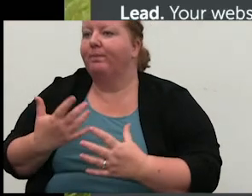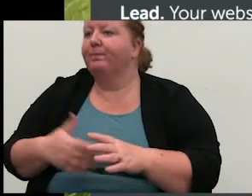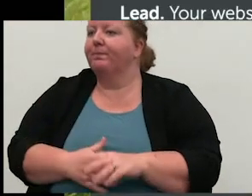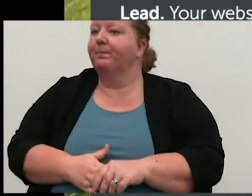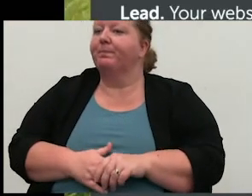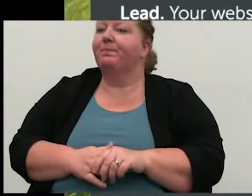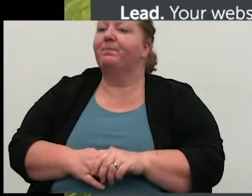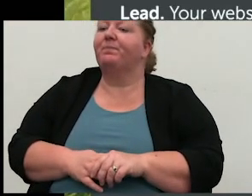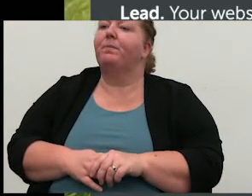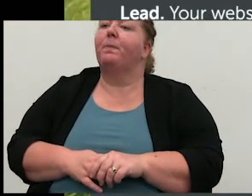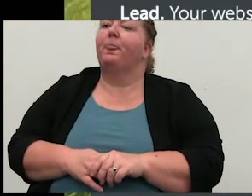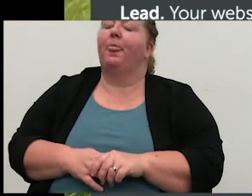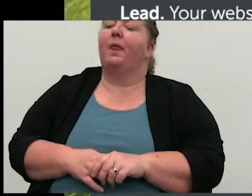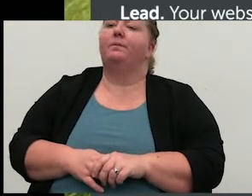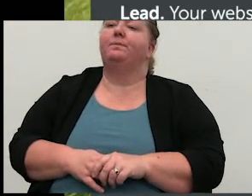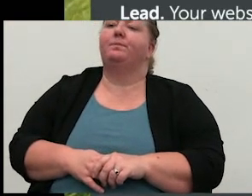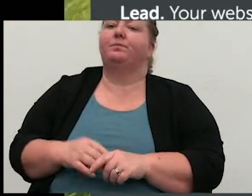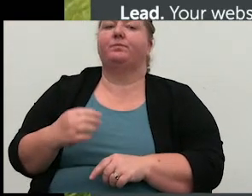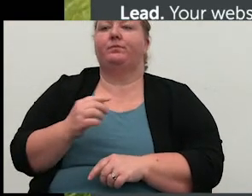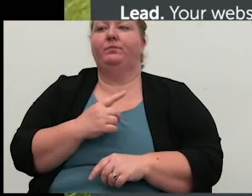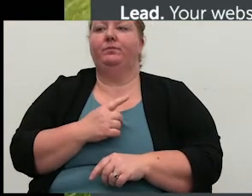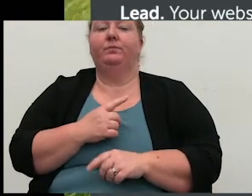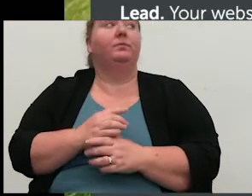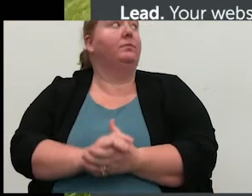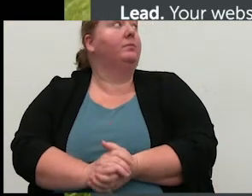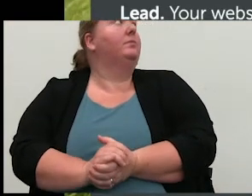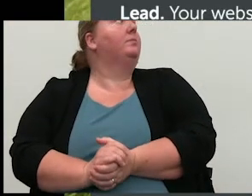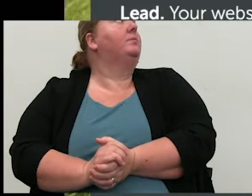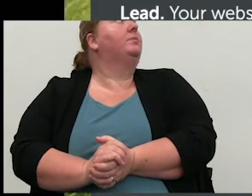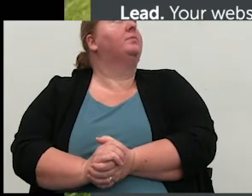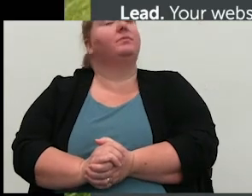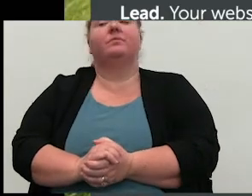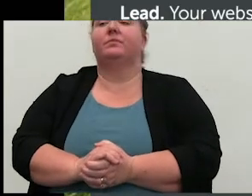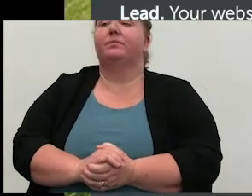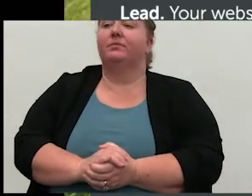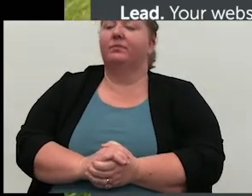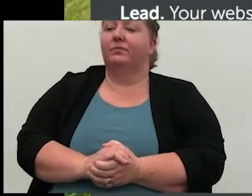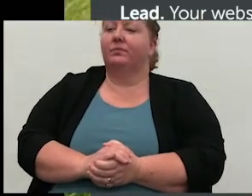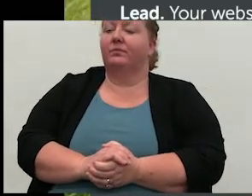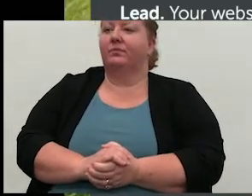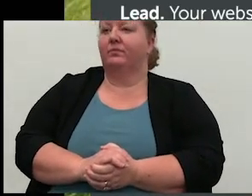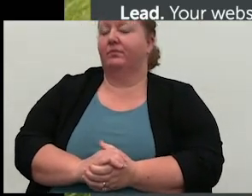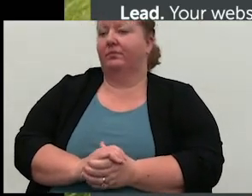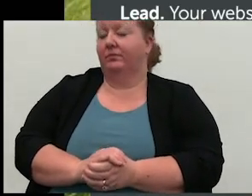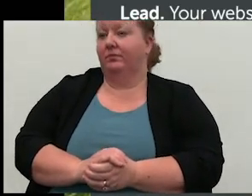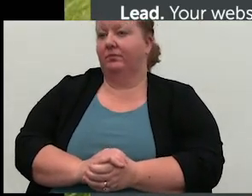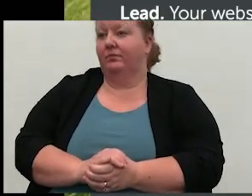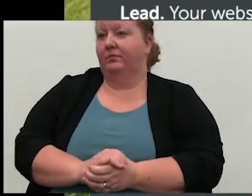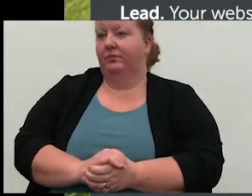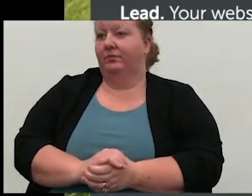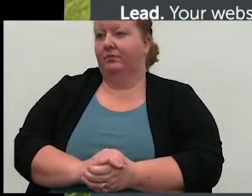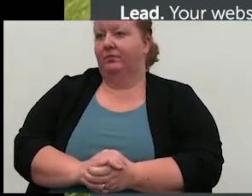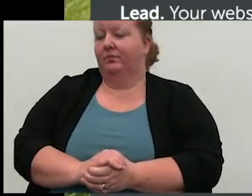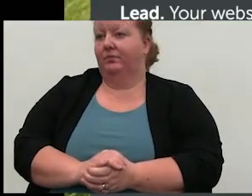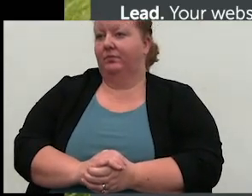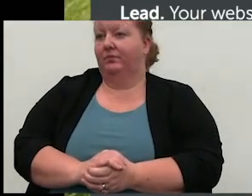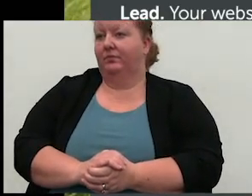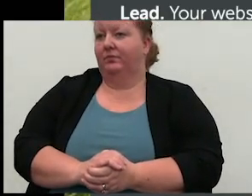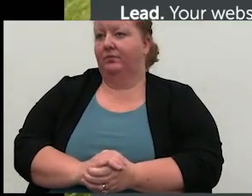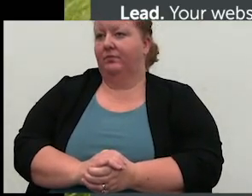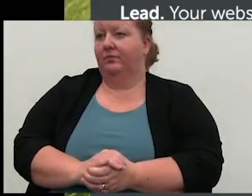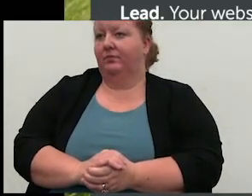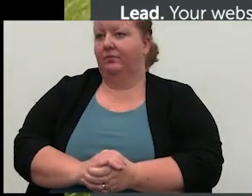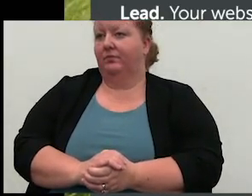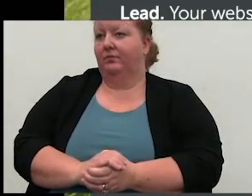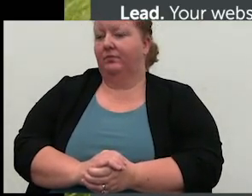This is how they sell themselves. Put people at the centre. Starting with your email list, we'll match it to Facebook, Twitter, LinkedIn, and